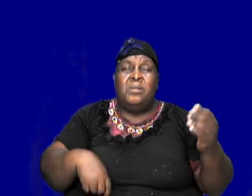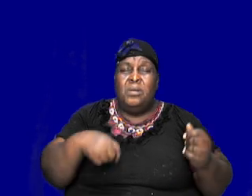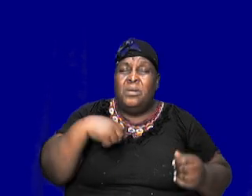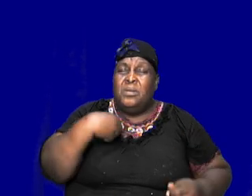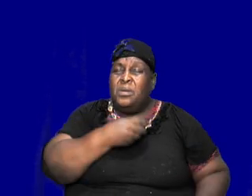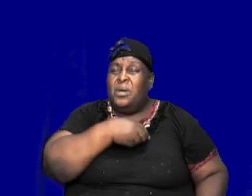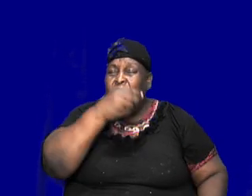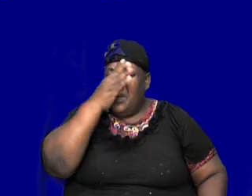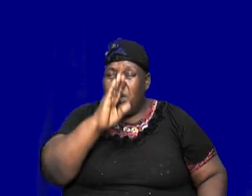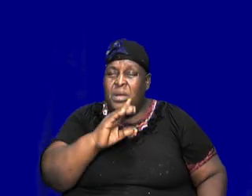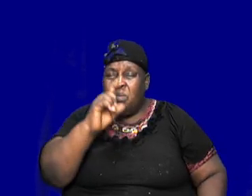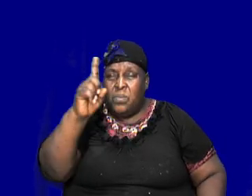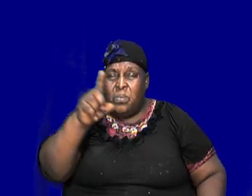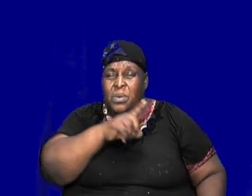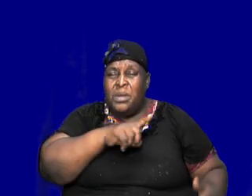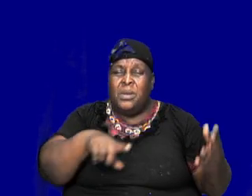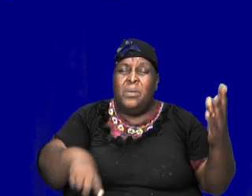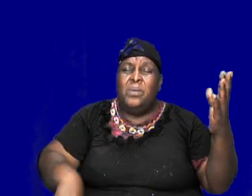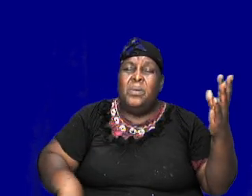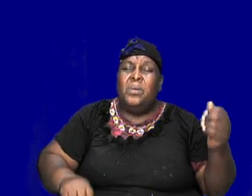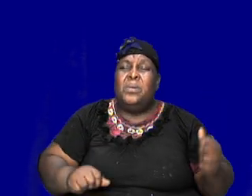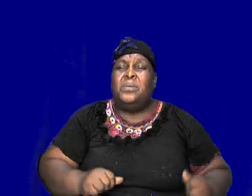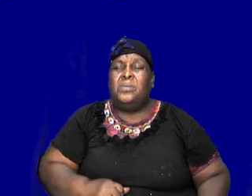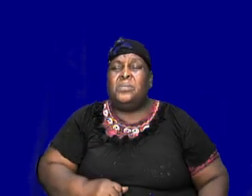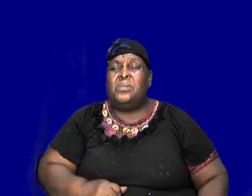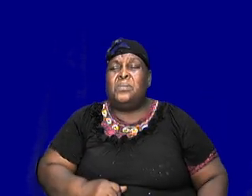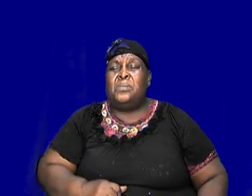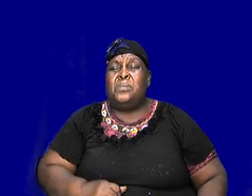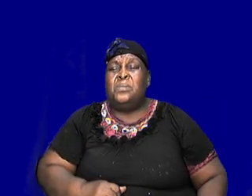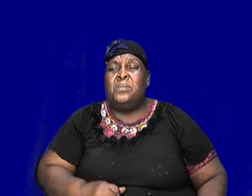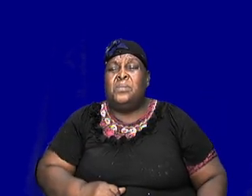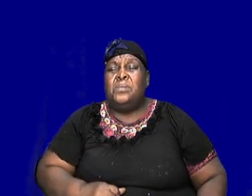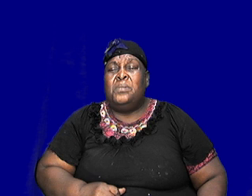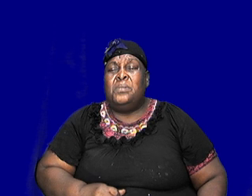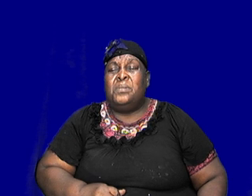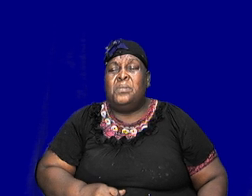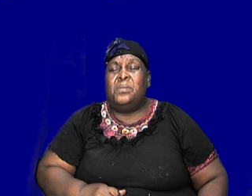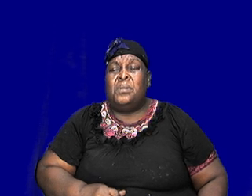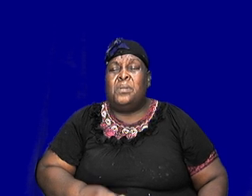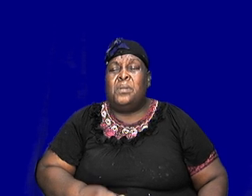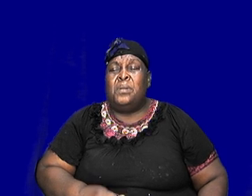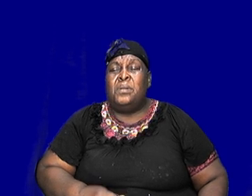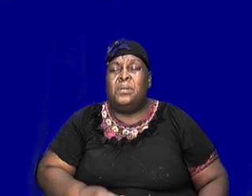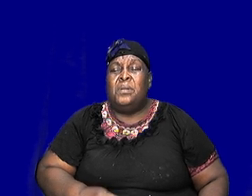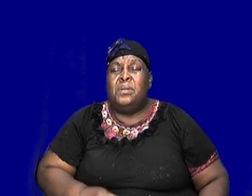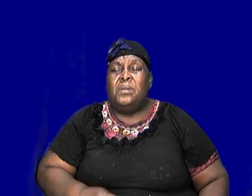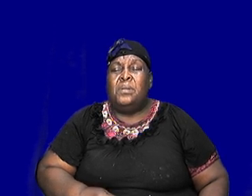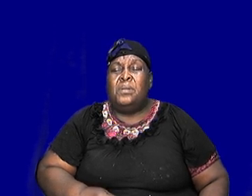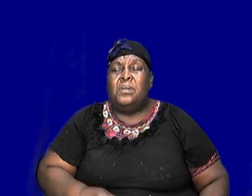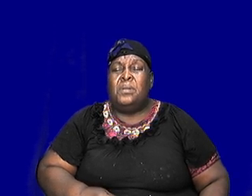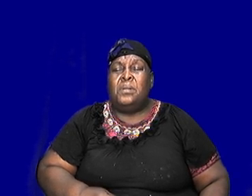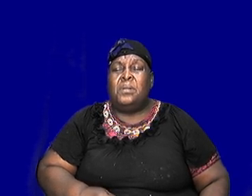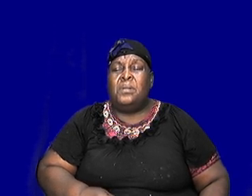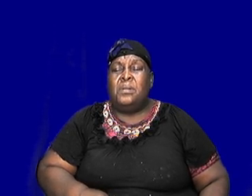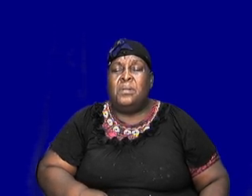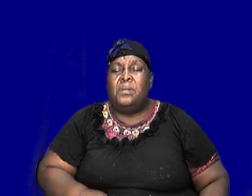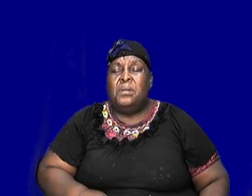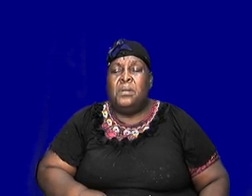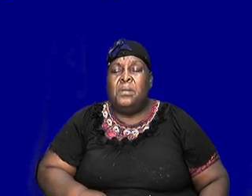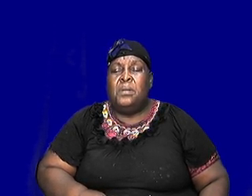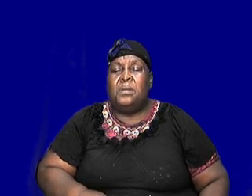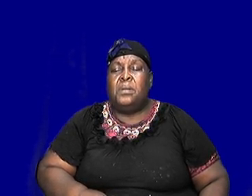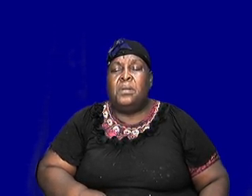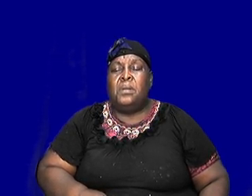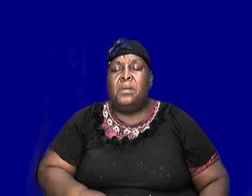here making reference to a numerical one. Not a one in terms of agreement